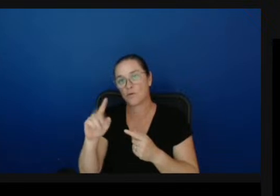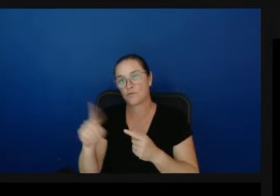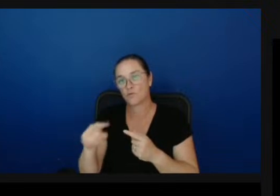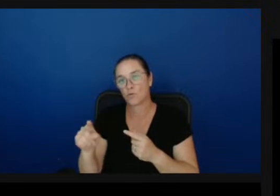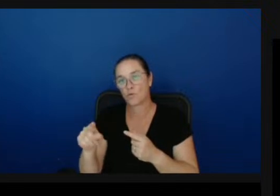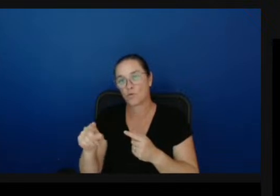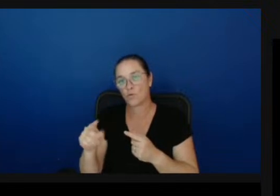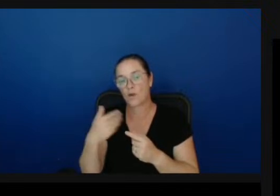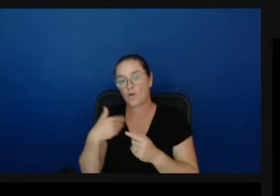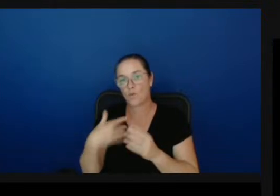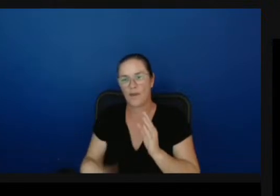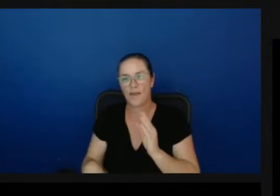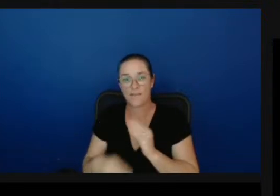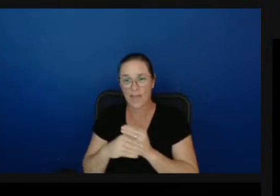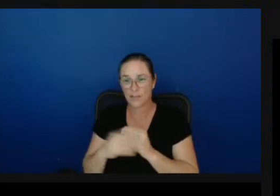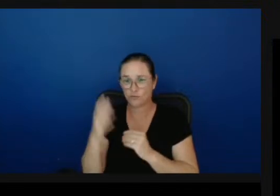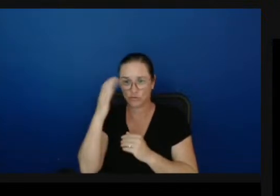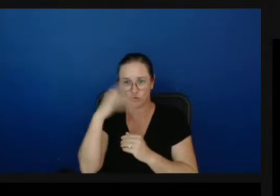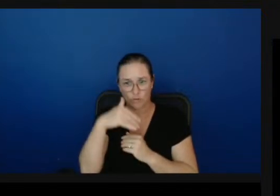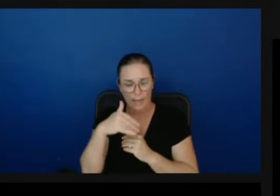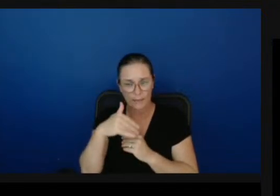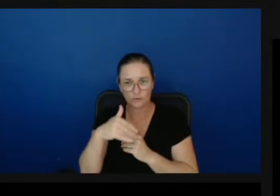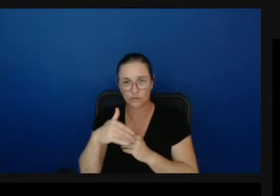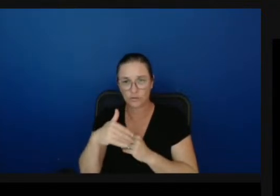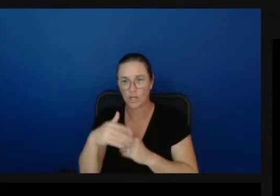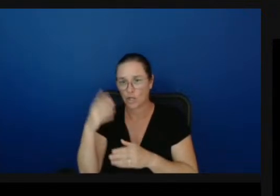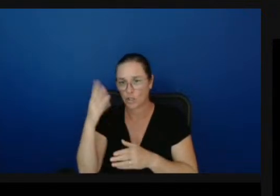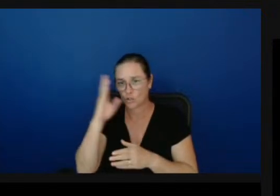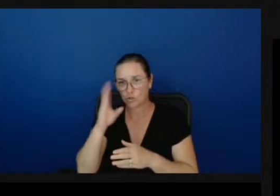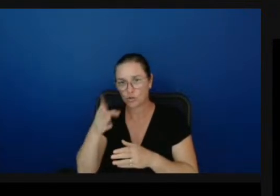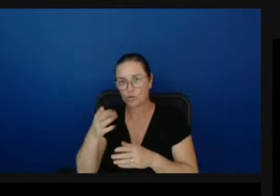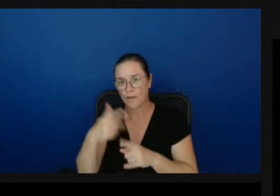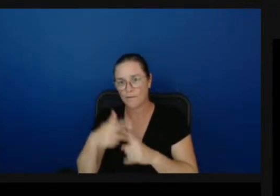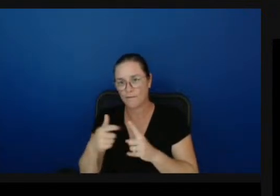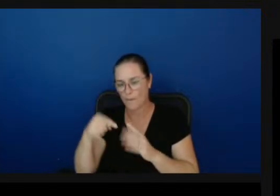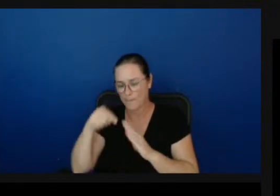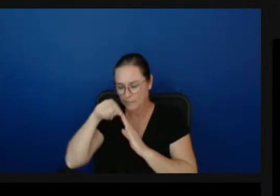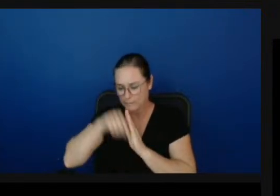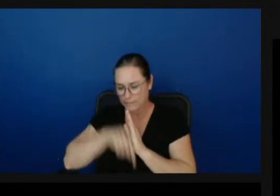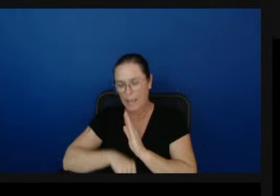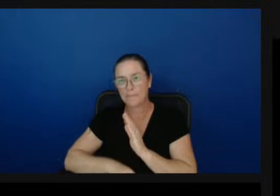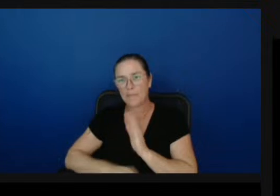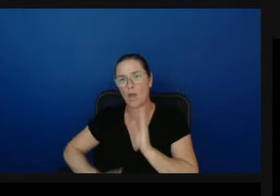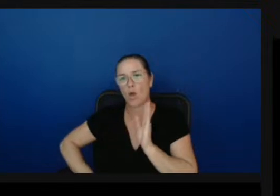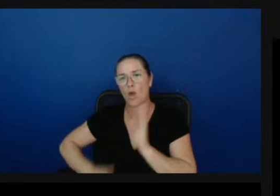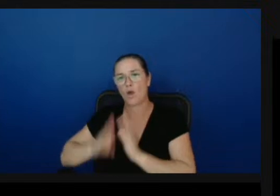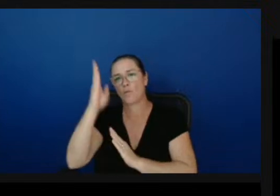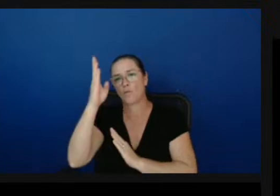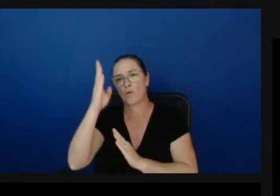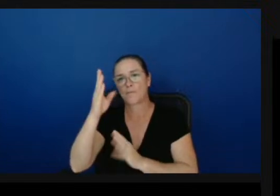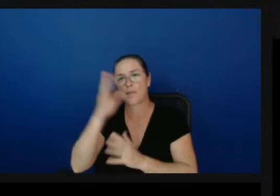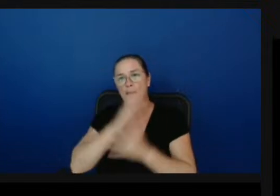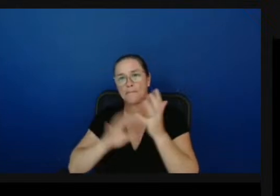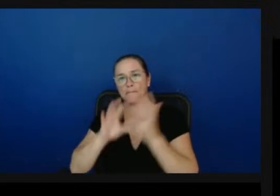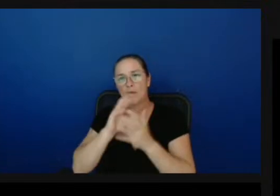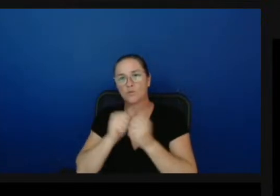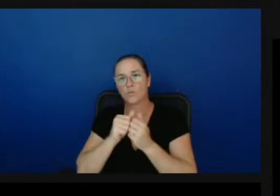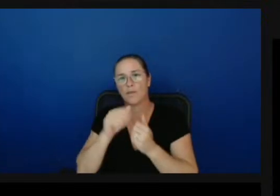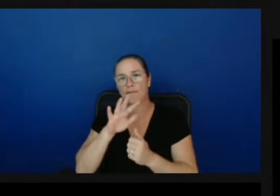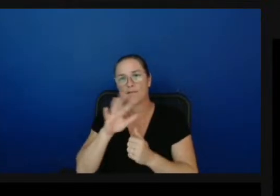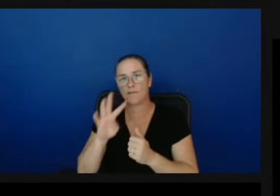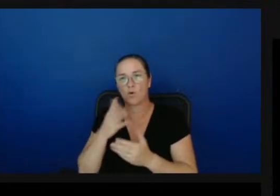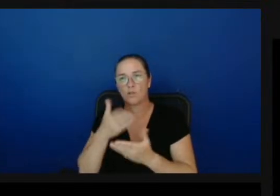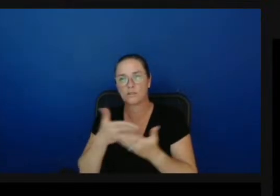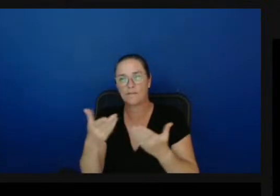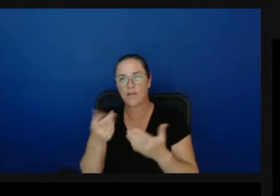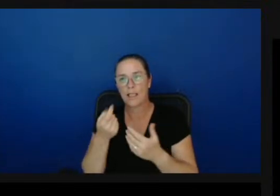an extra weird straight from depth patch to Kilauea Iki in 59 that actually mixes with the 54 stuff a little bit. So those